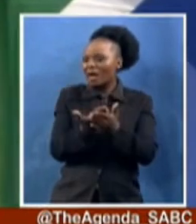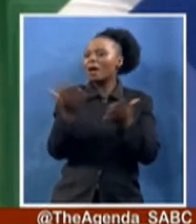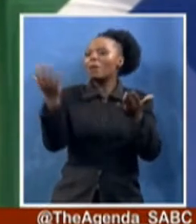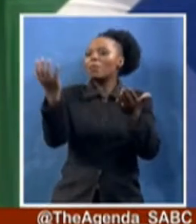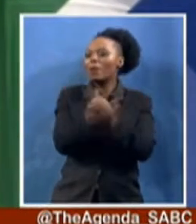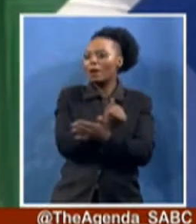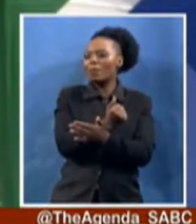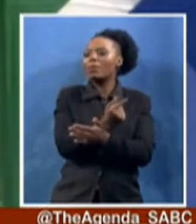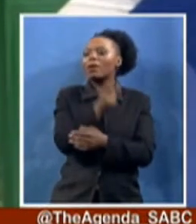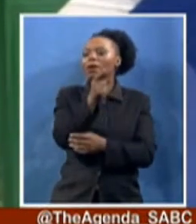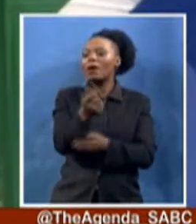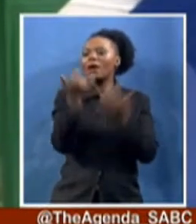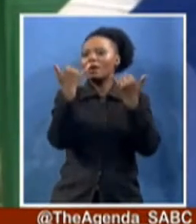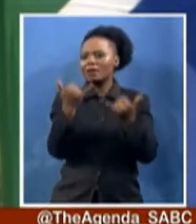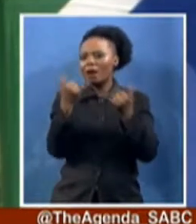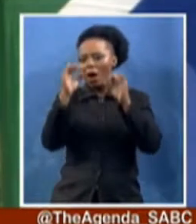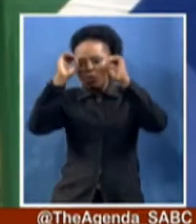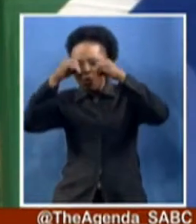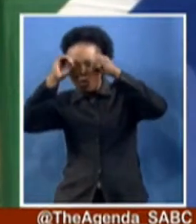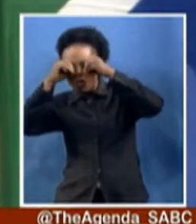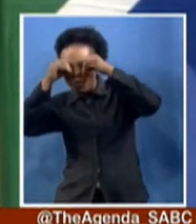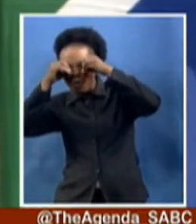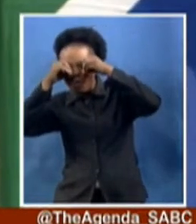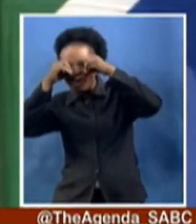is with us, South Africans.